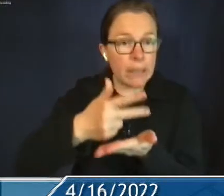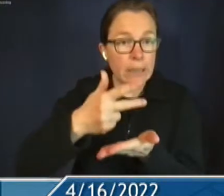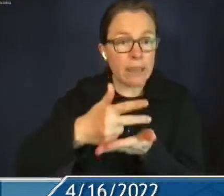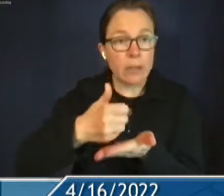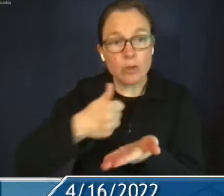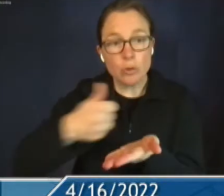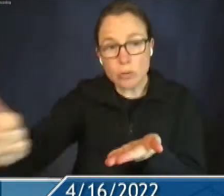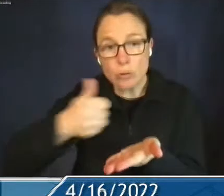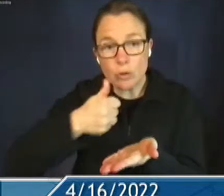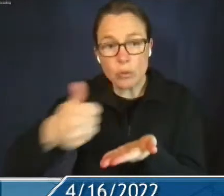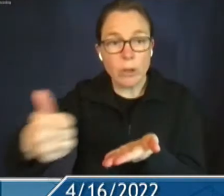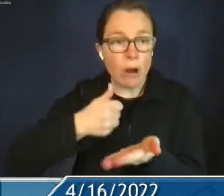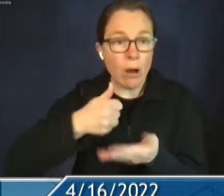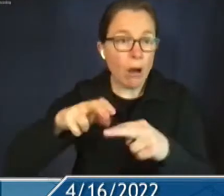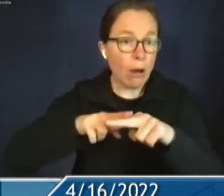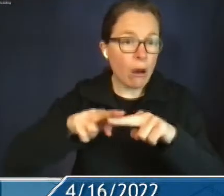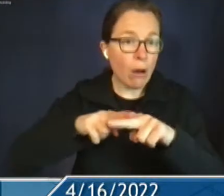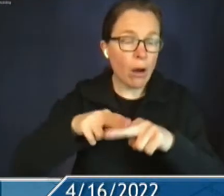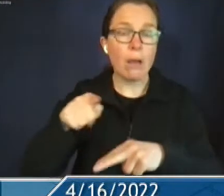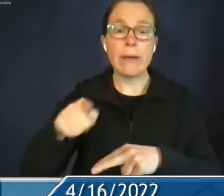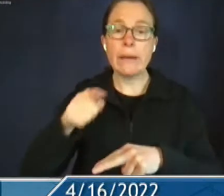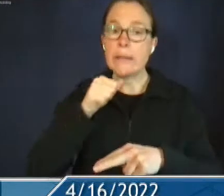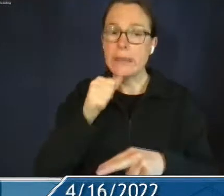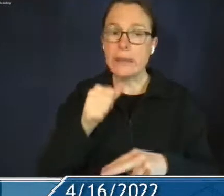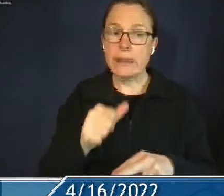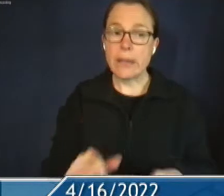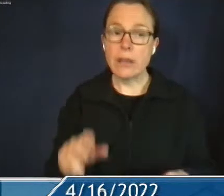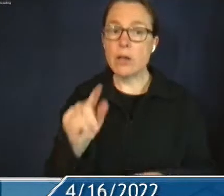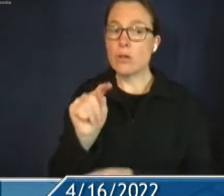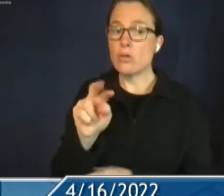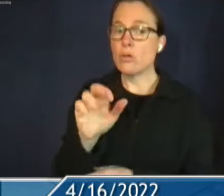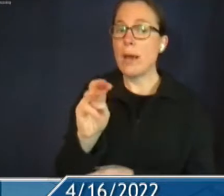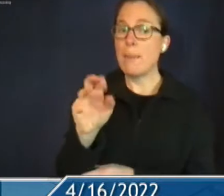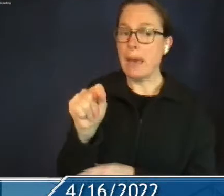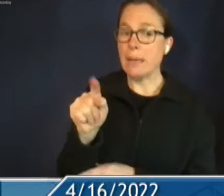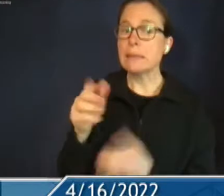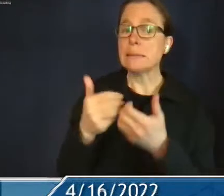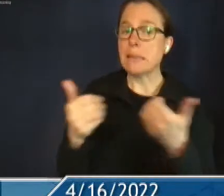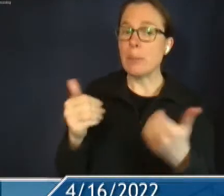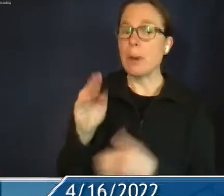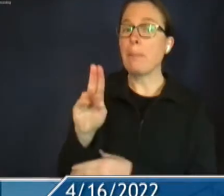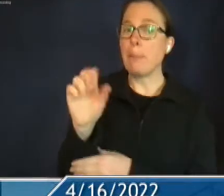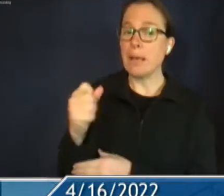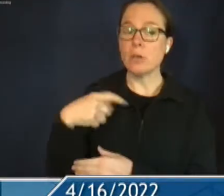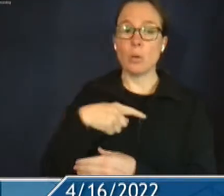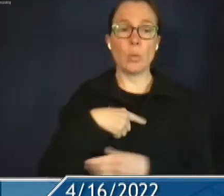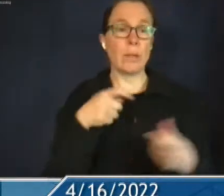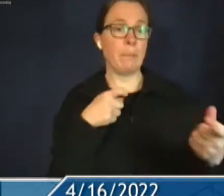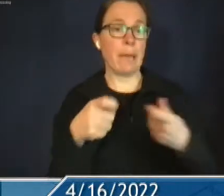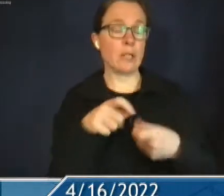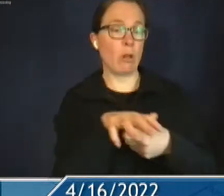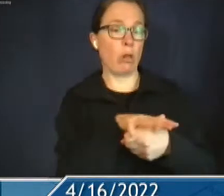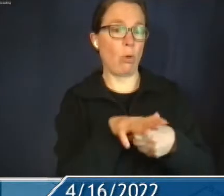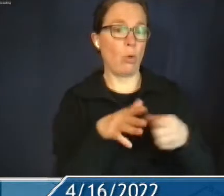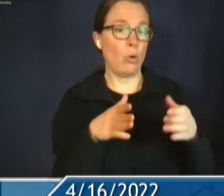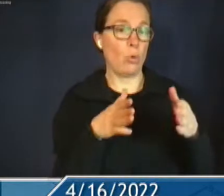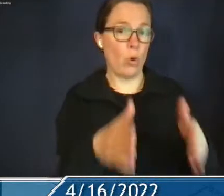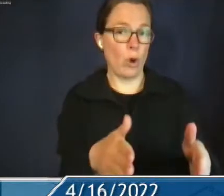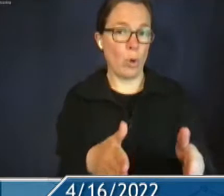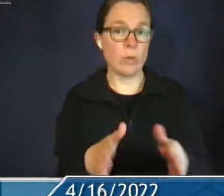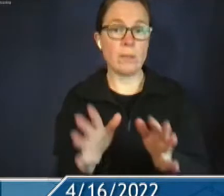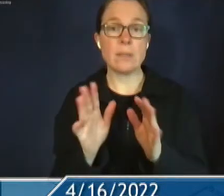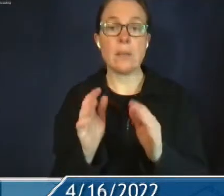not manage the, again, TriMet manages sort of the bus system, but we manage locally owned roads. Then we have our public utilities,